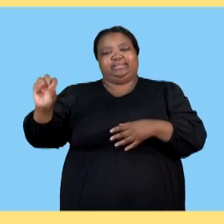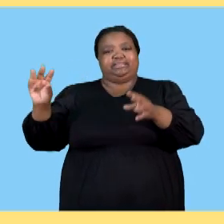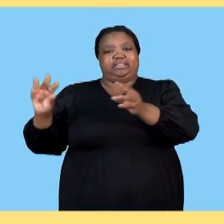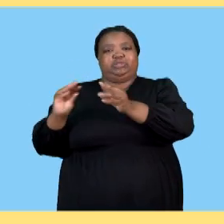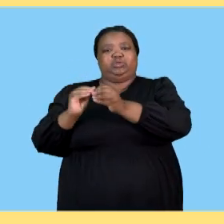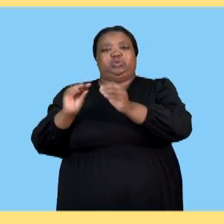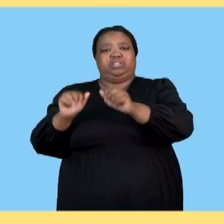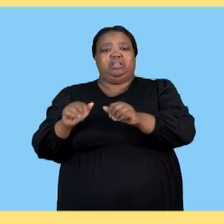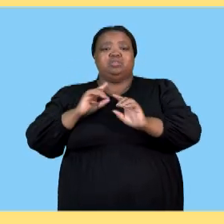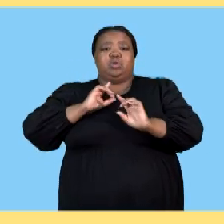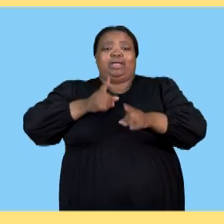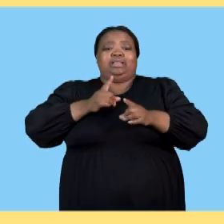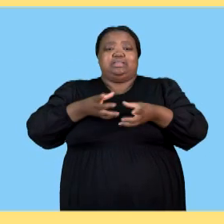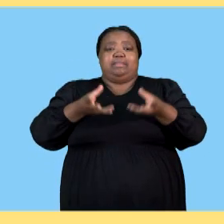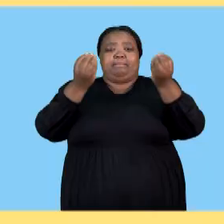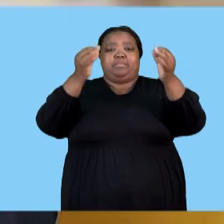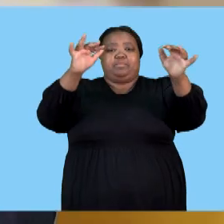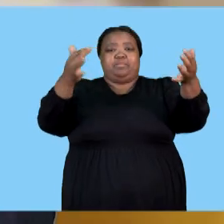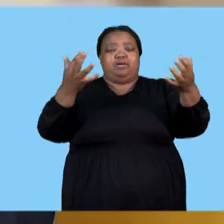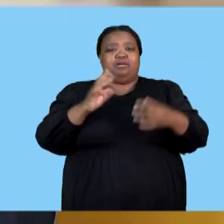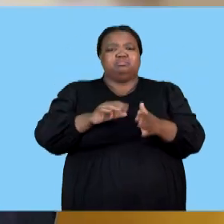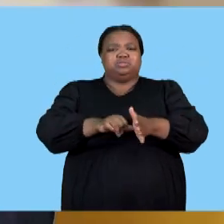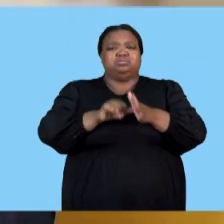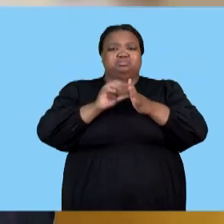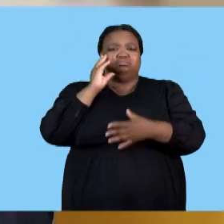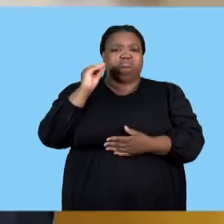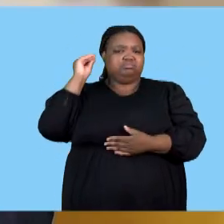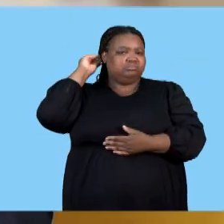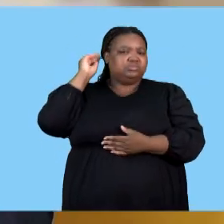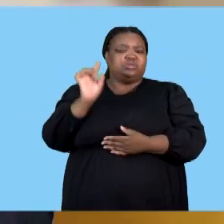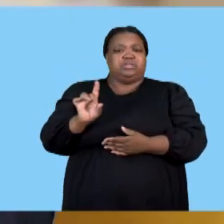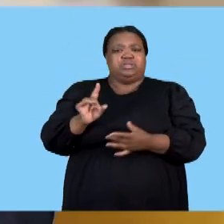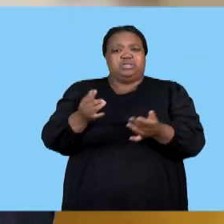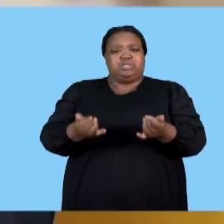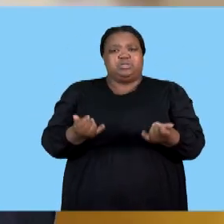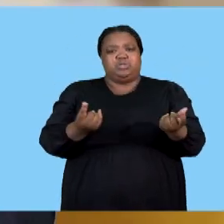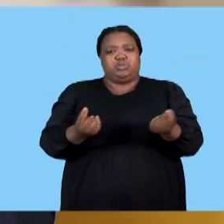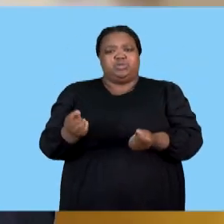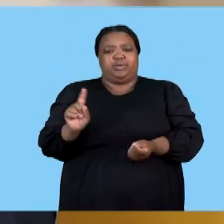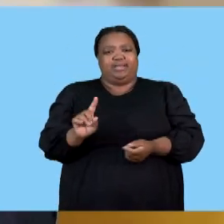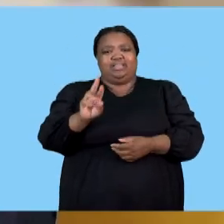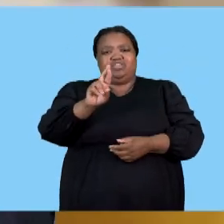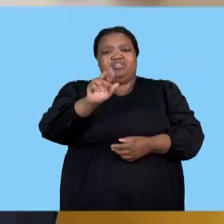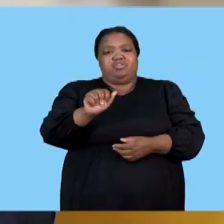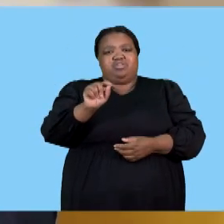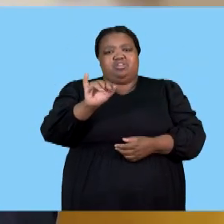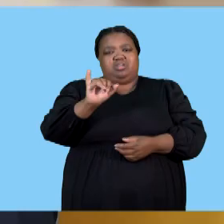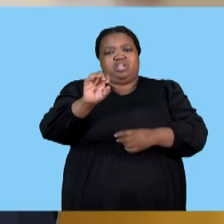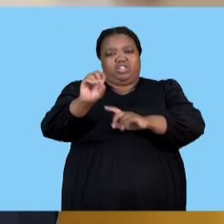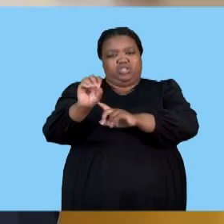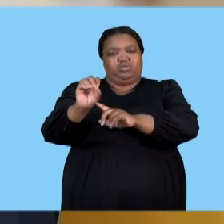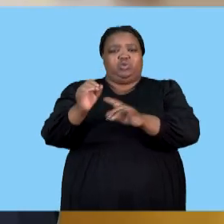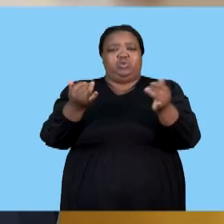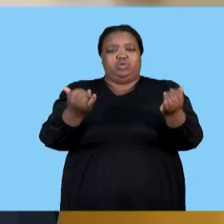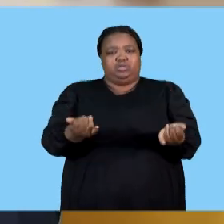310. For me to get the answer, you have to remember that we are dealing with a ratio. So